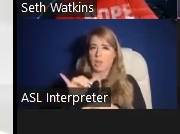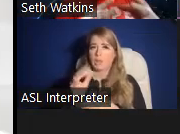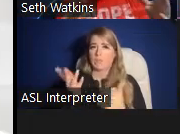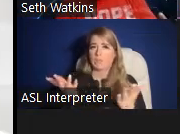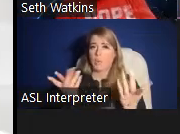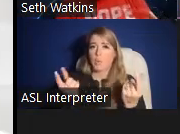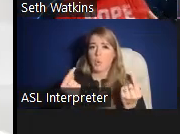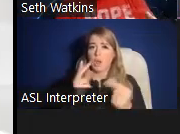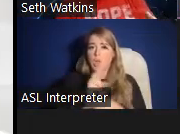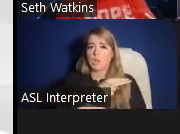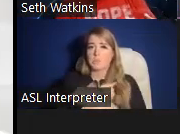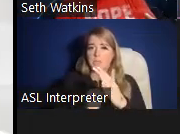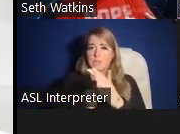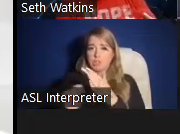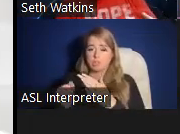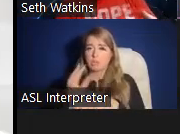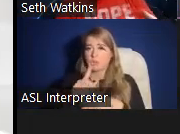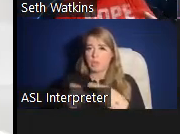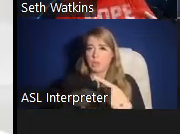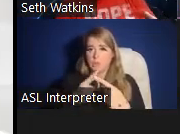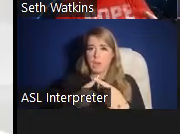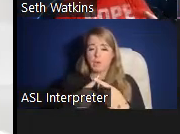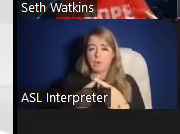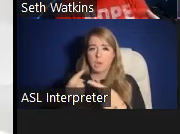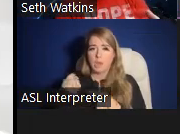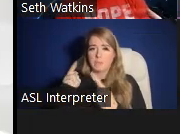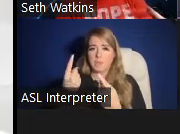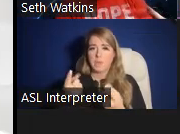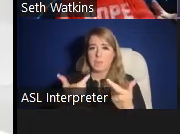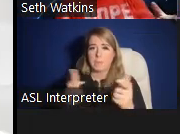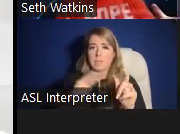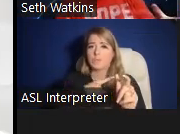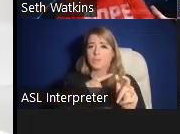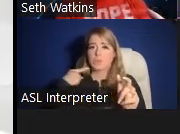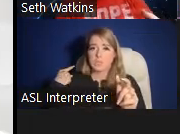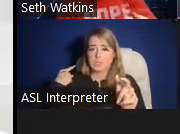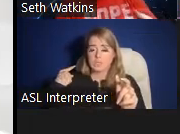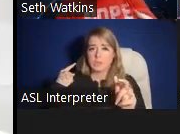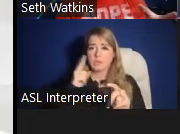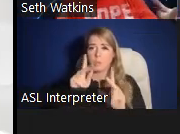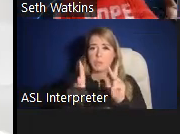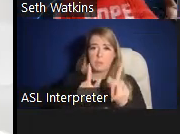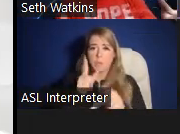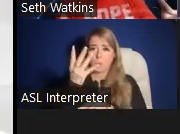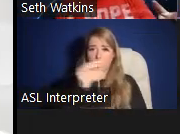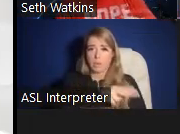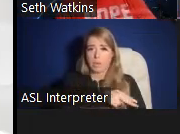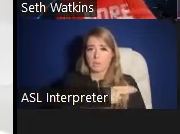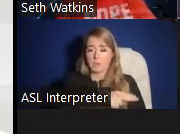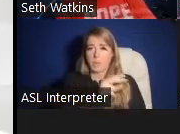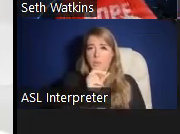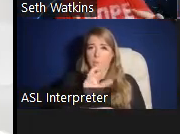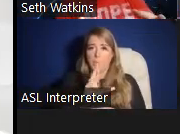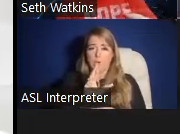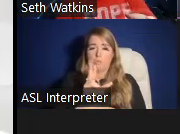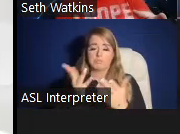what hospitalizations are we talking about being the biggest risk? Or is it people going to the hospital? Or, you